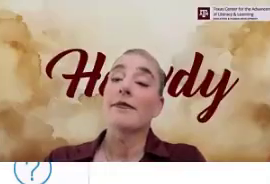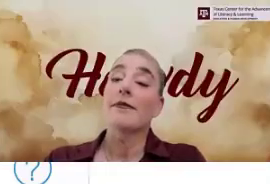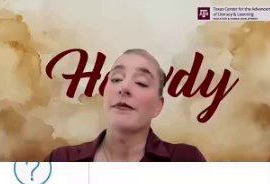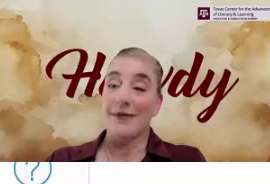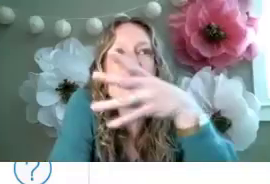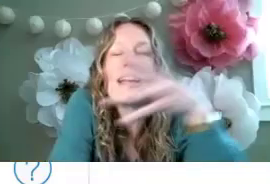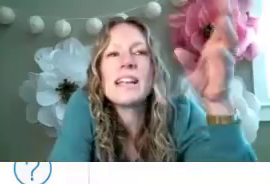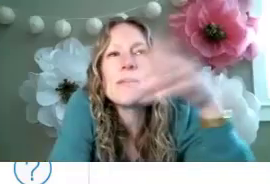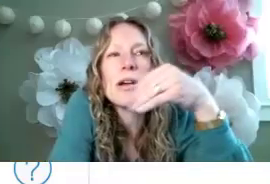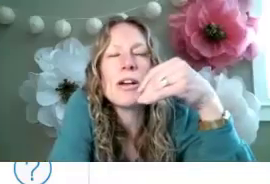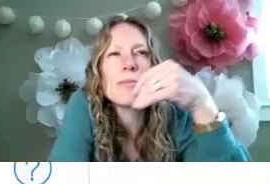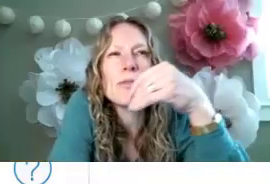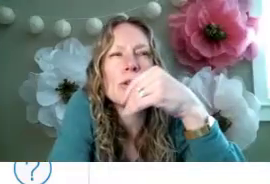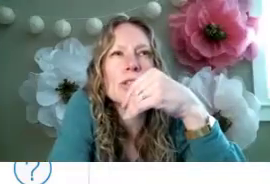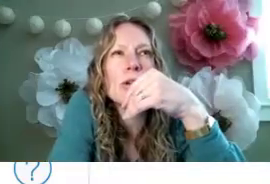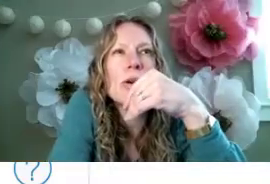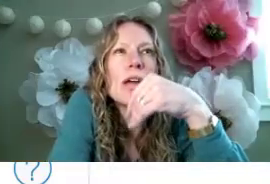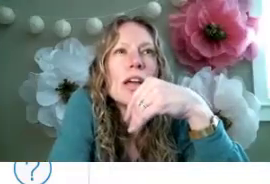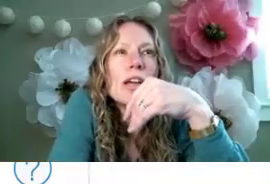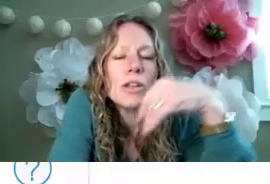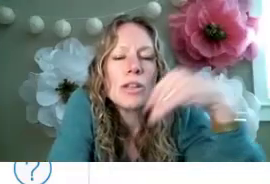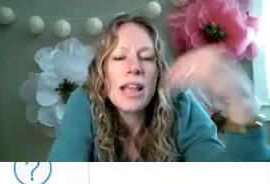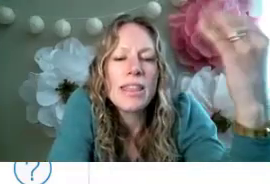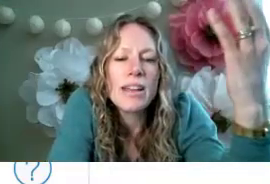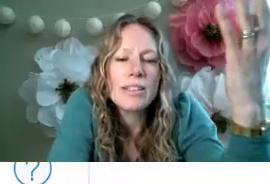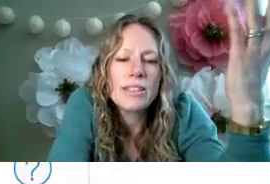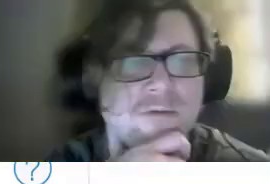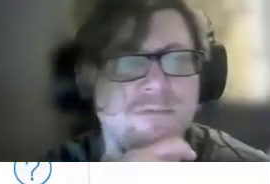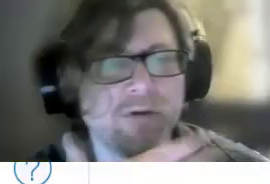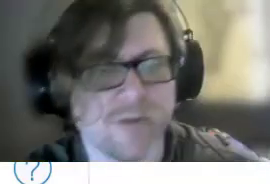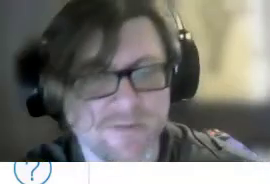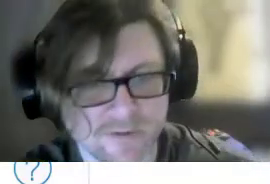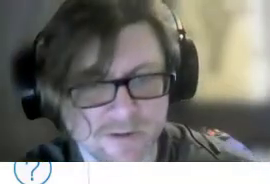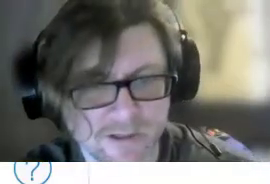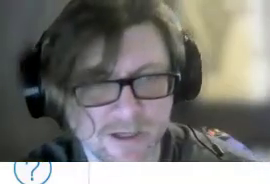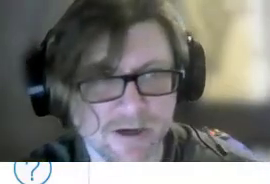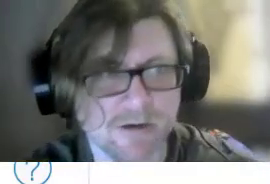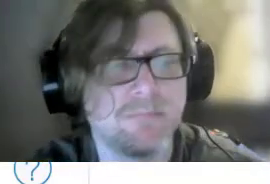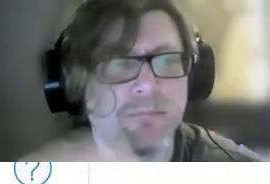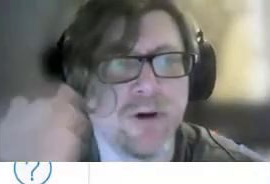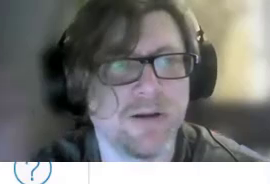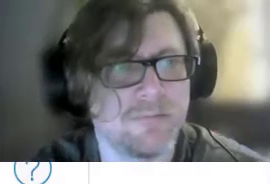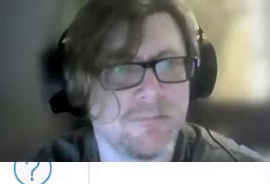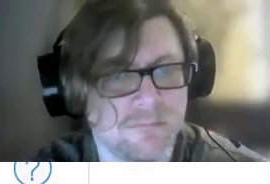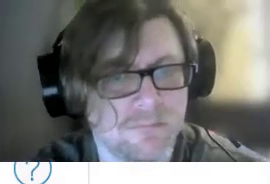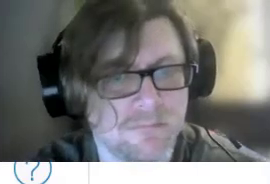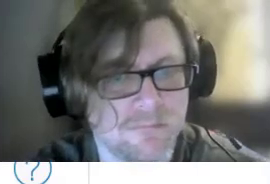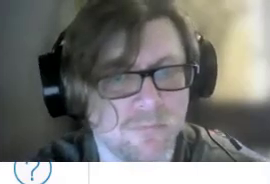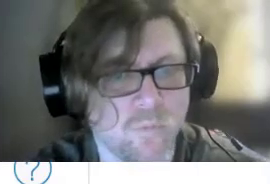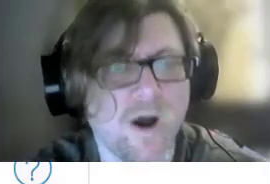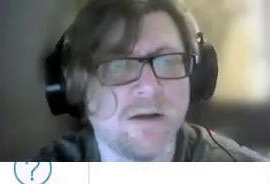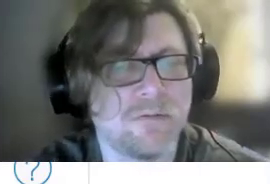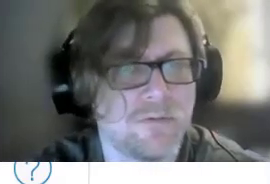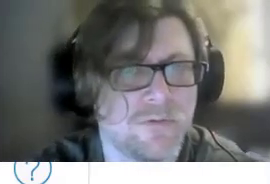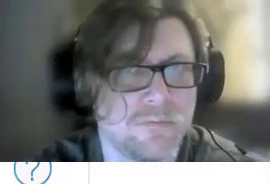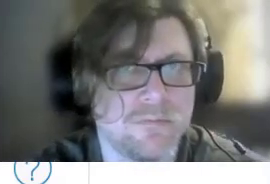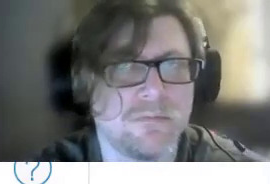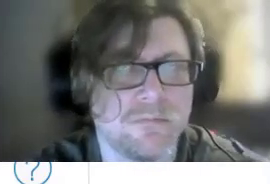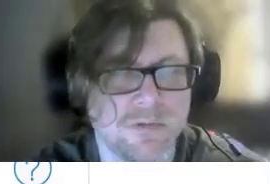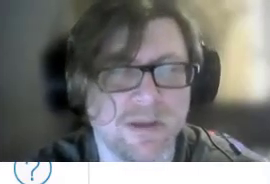mean, so like you said it in the paragraph before, so the like the there's a avoid great. phrases click here, but